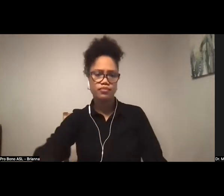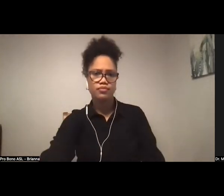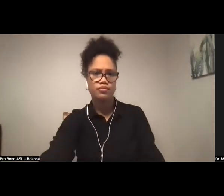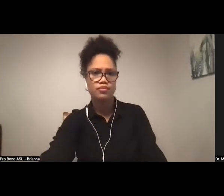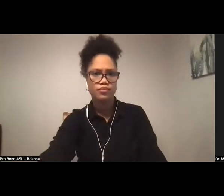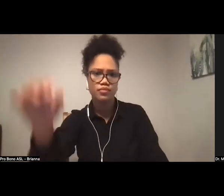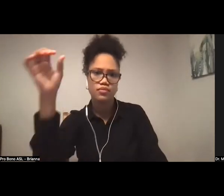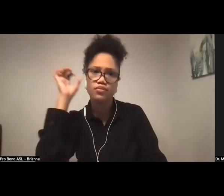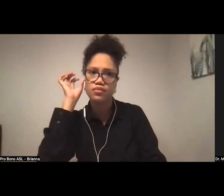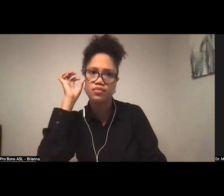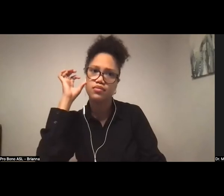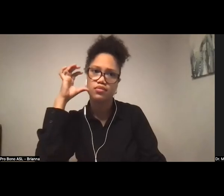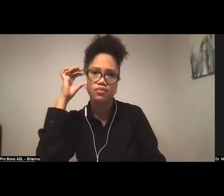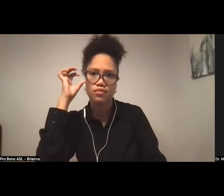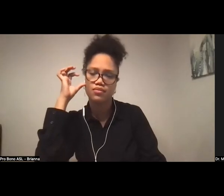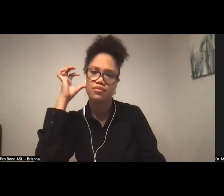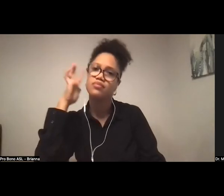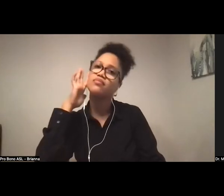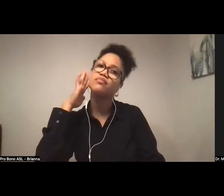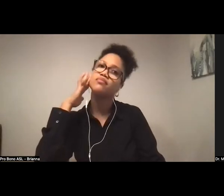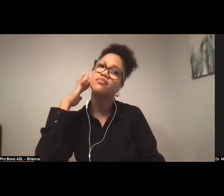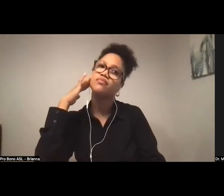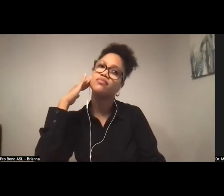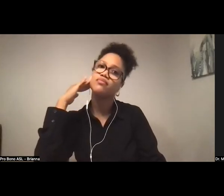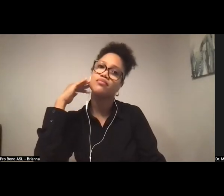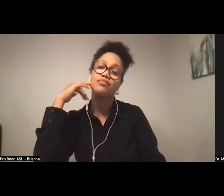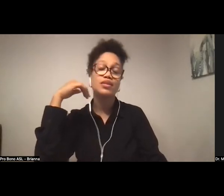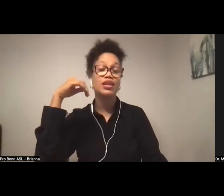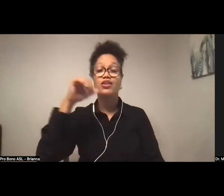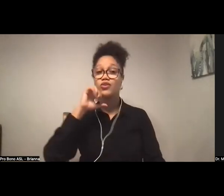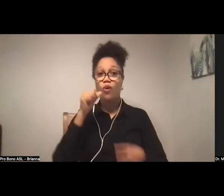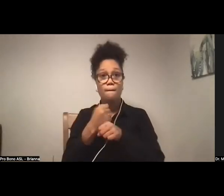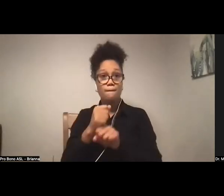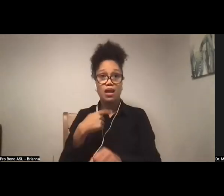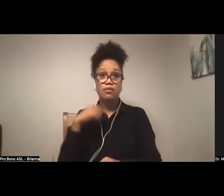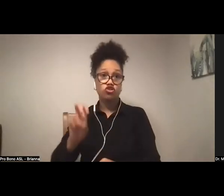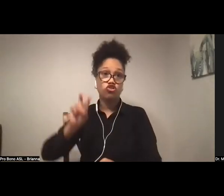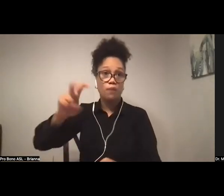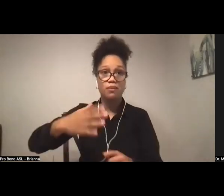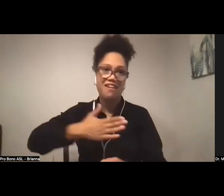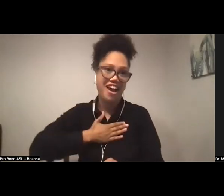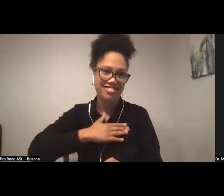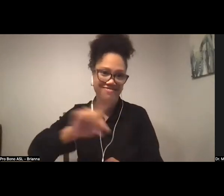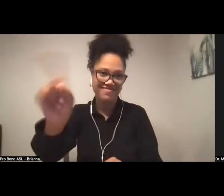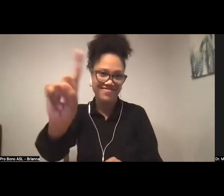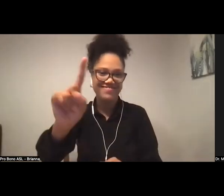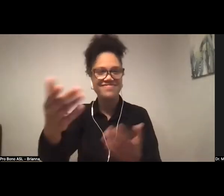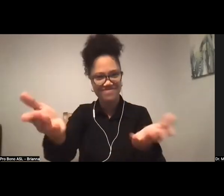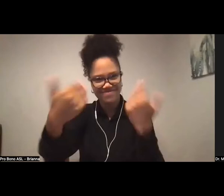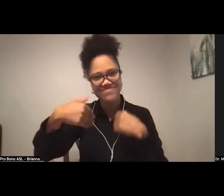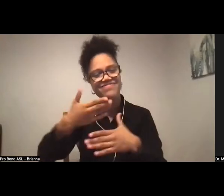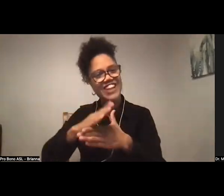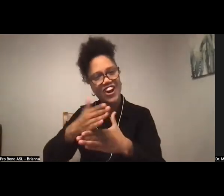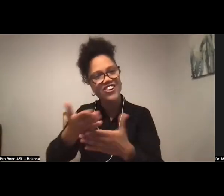Don't make me jump to mine. How have you received love this